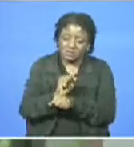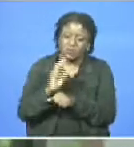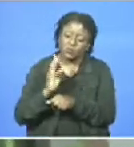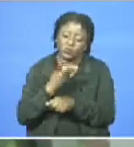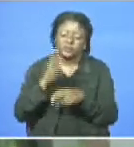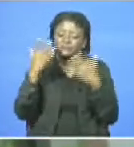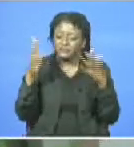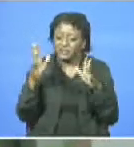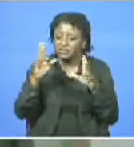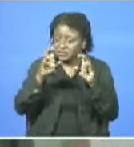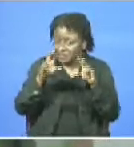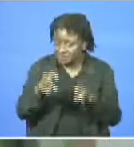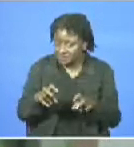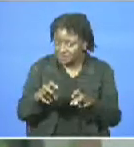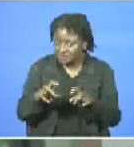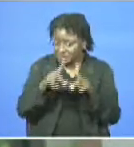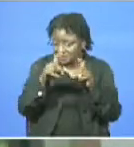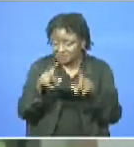program.